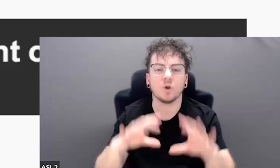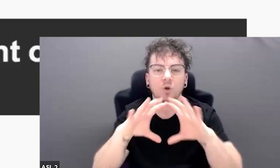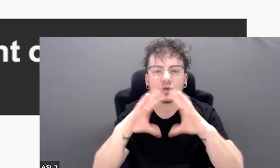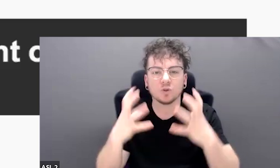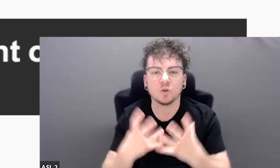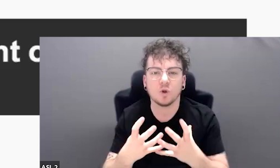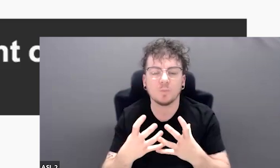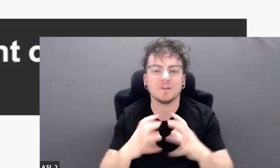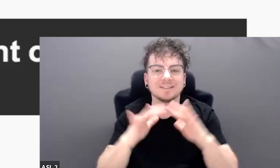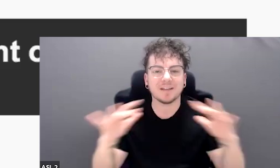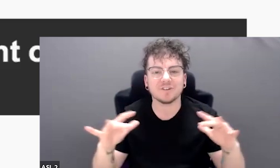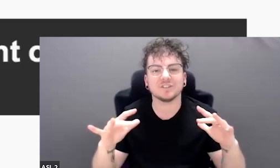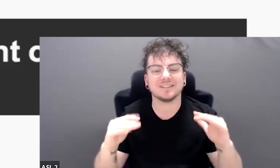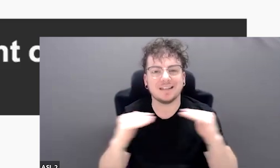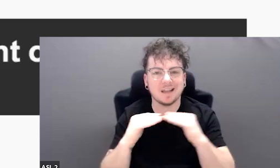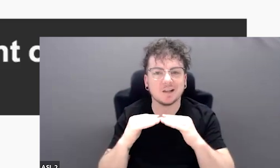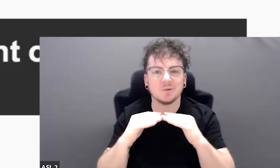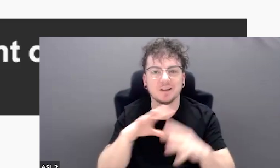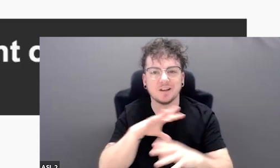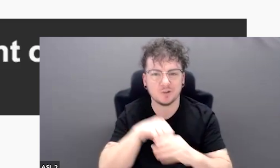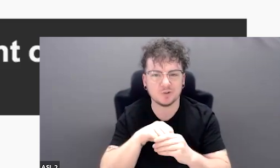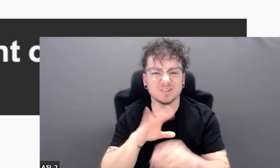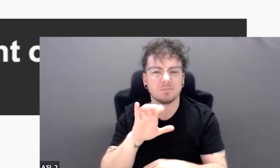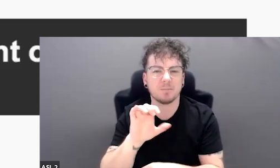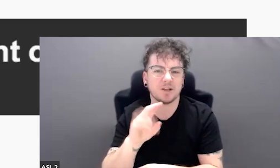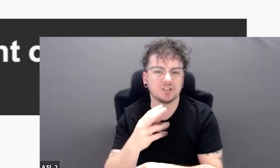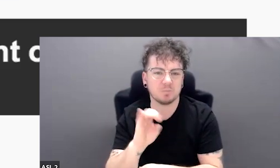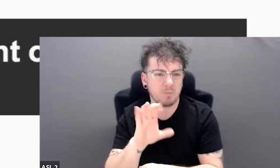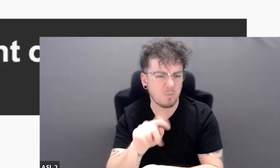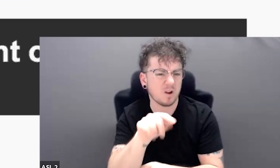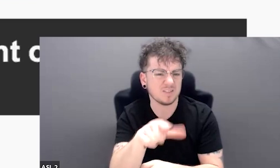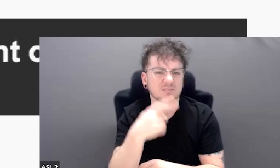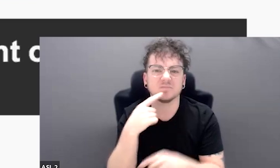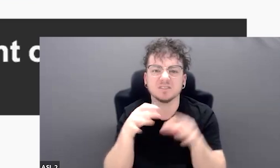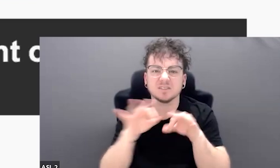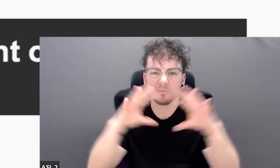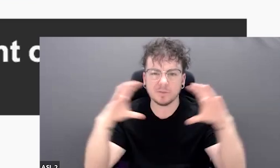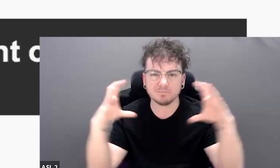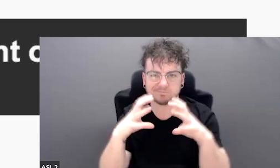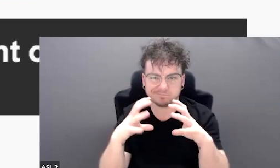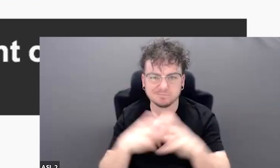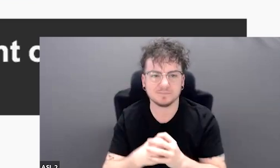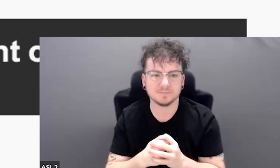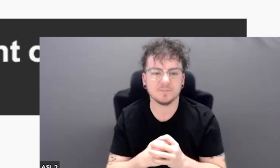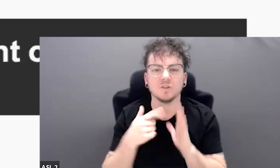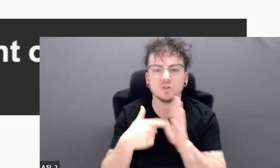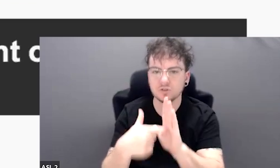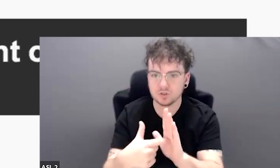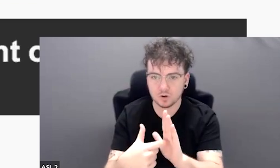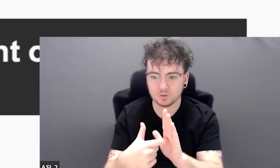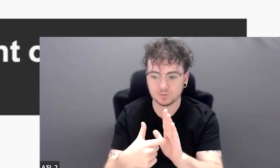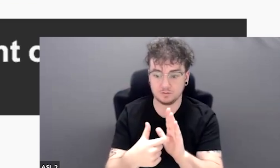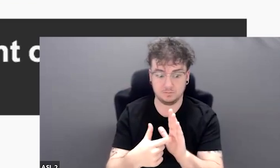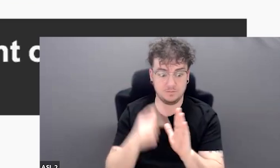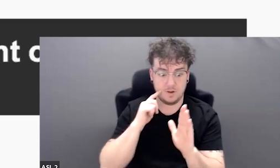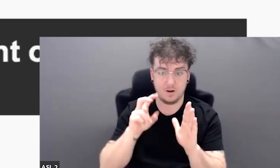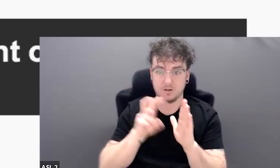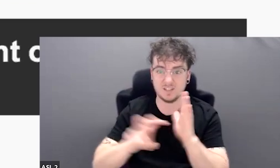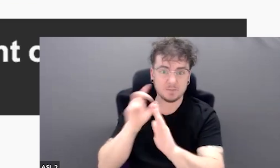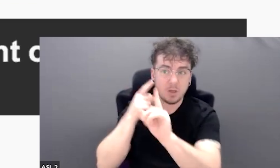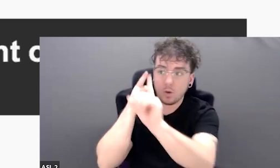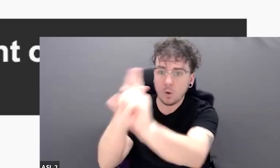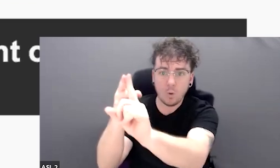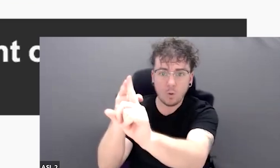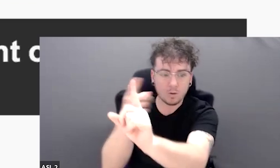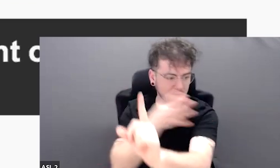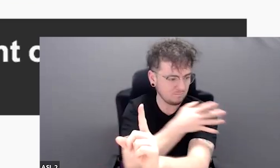Inclusion Benchmark, which has been simplified on this slide, where we assessed where we stood on our accessibility journey, which helped us